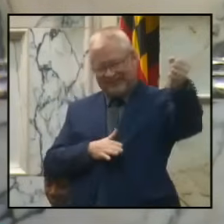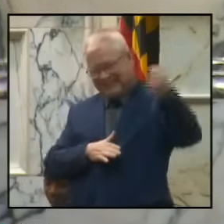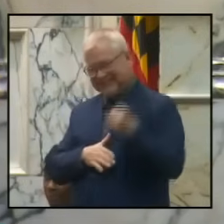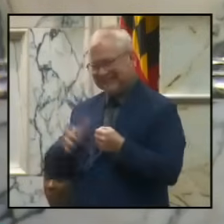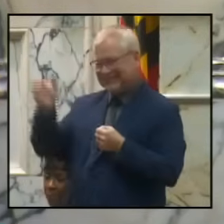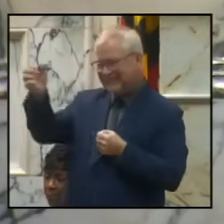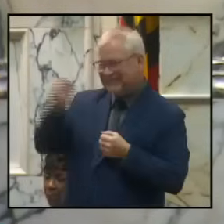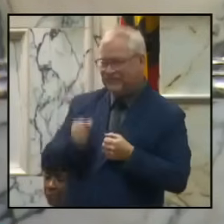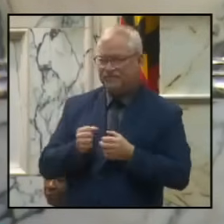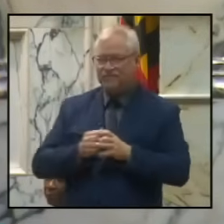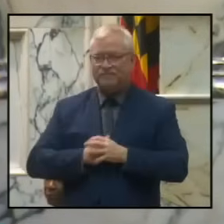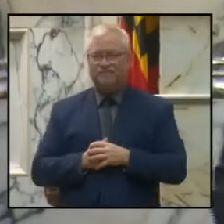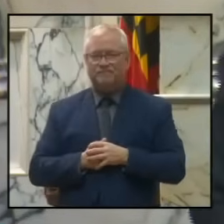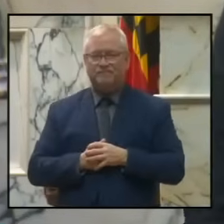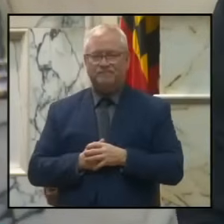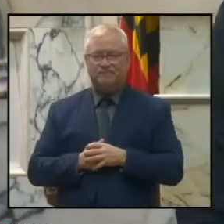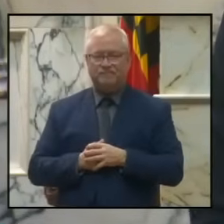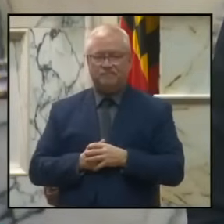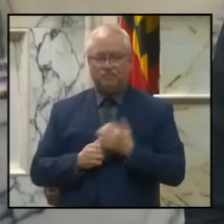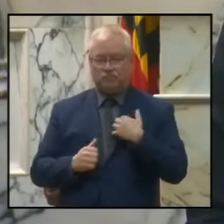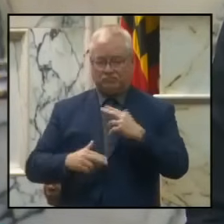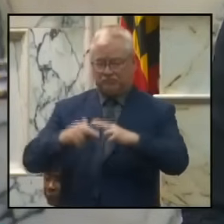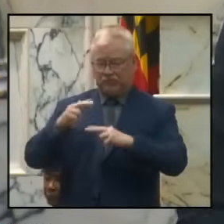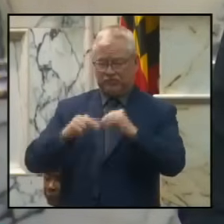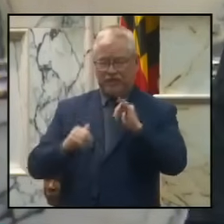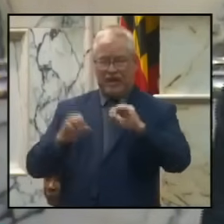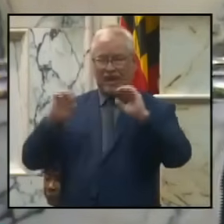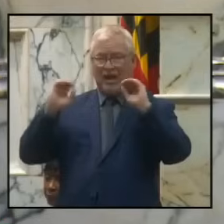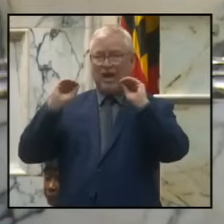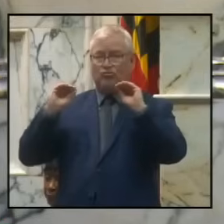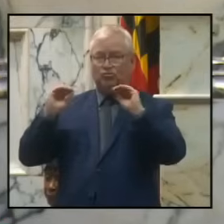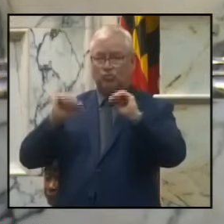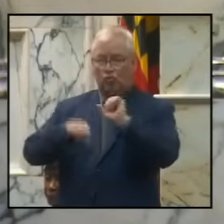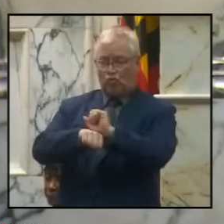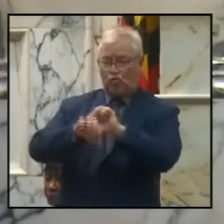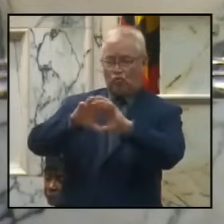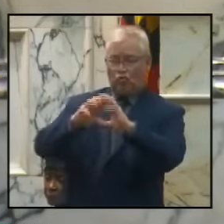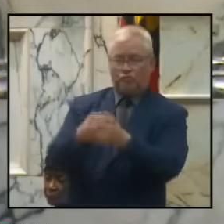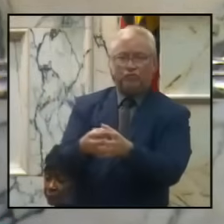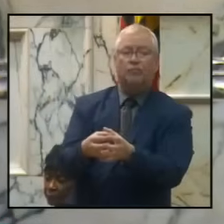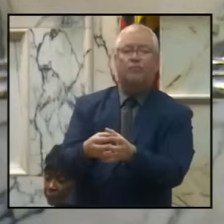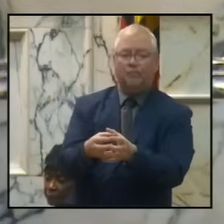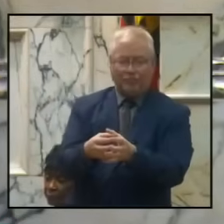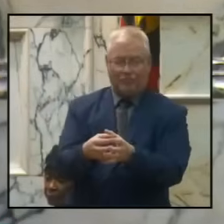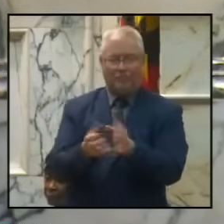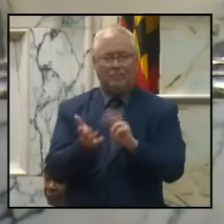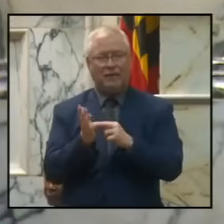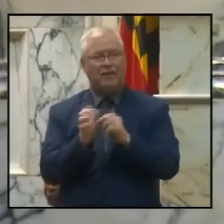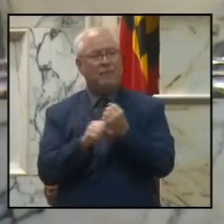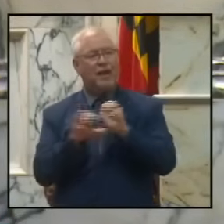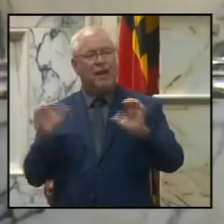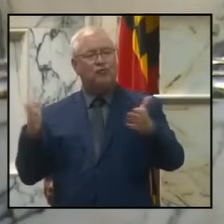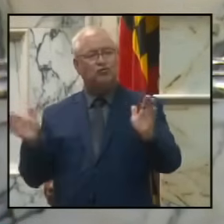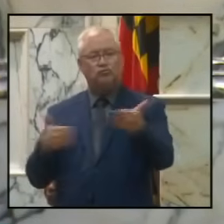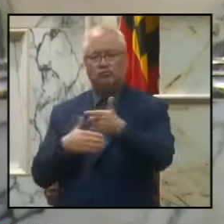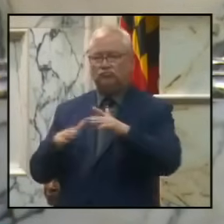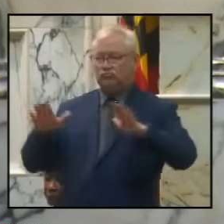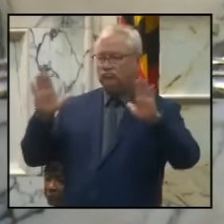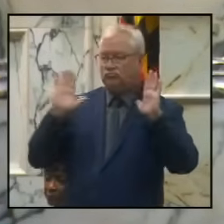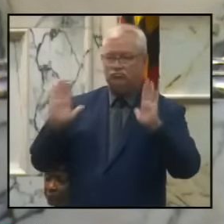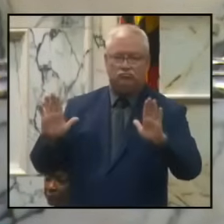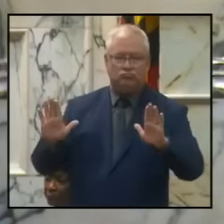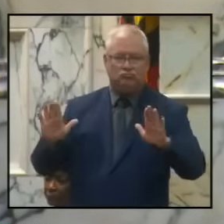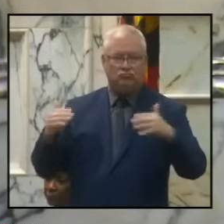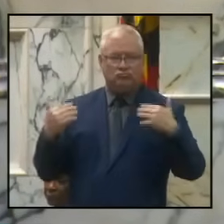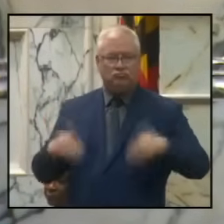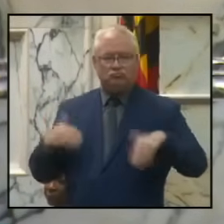We want to build out an educator workforce that brings excellence to our classrooms and that looks like our student